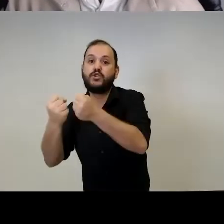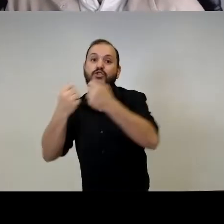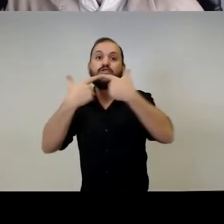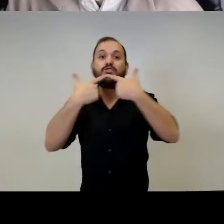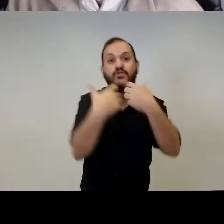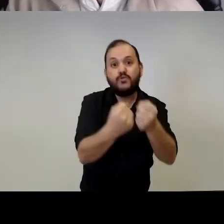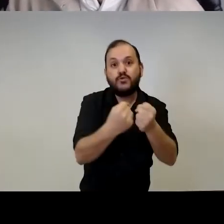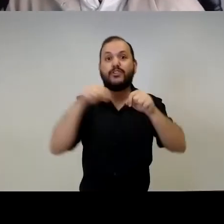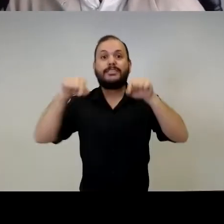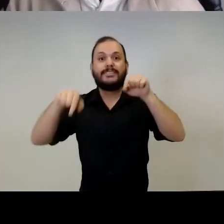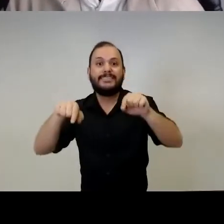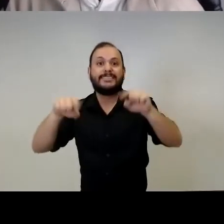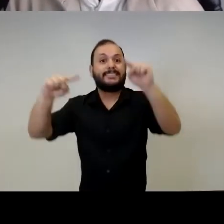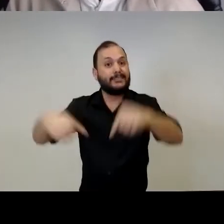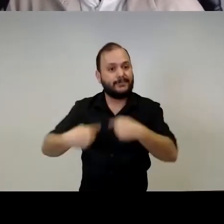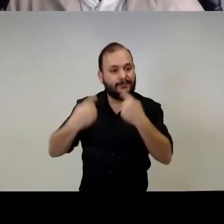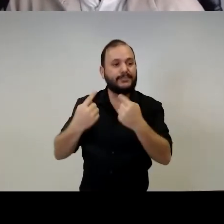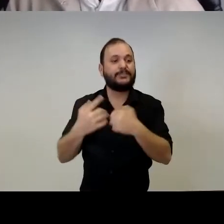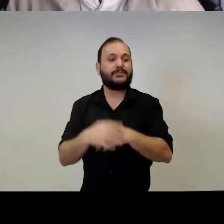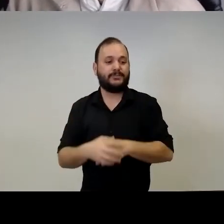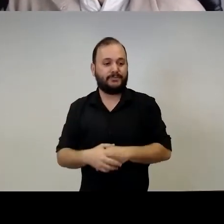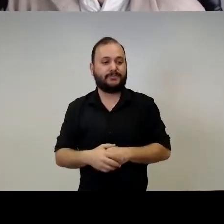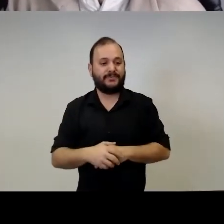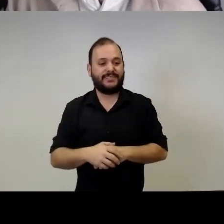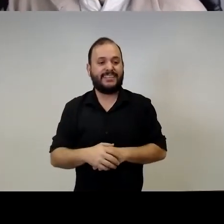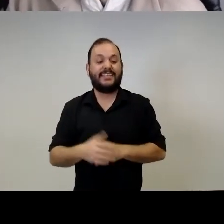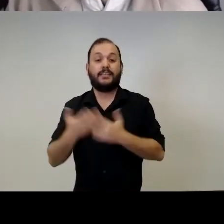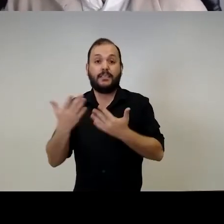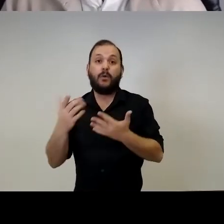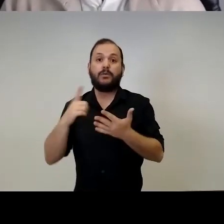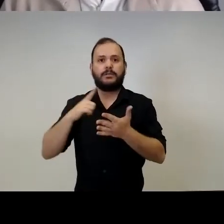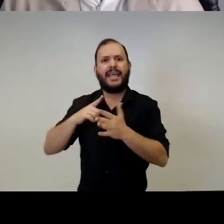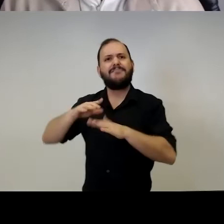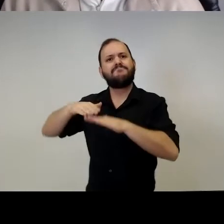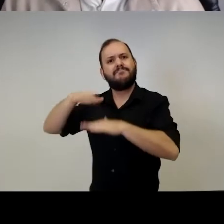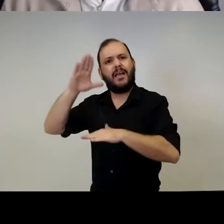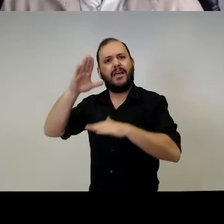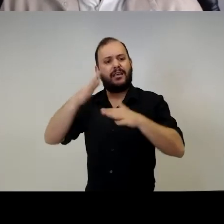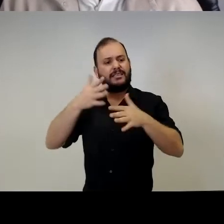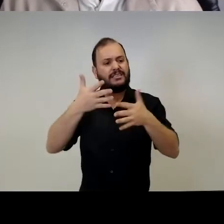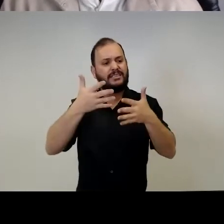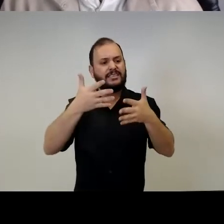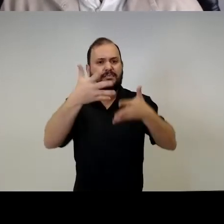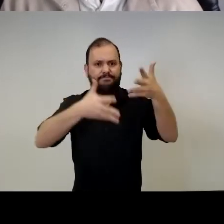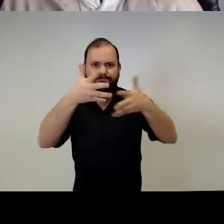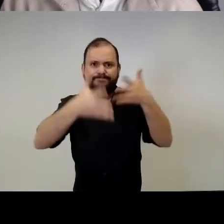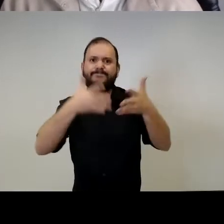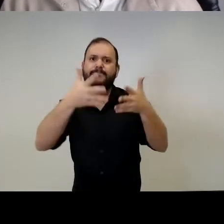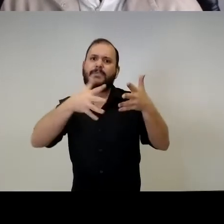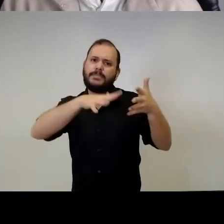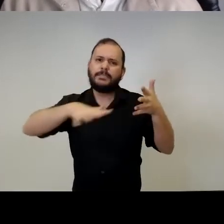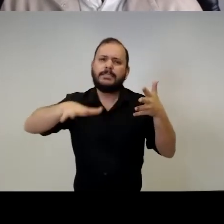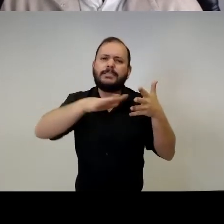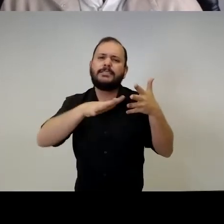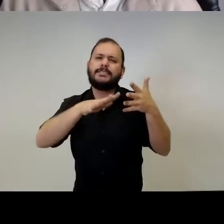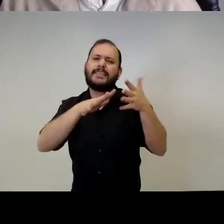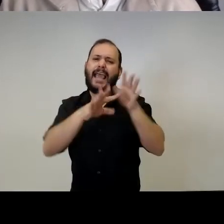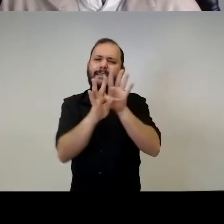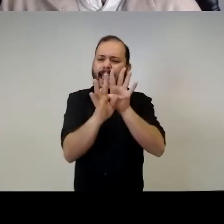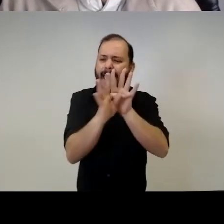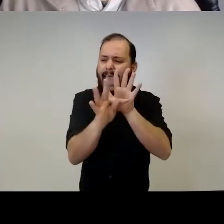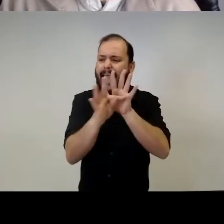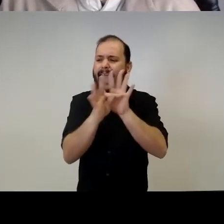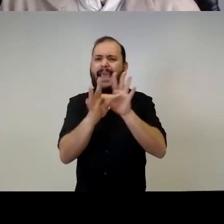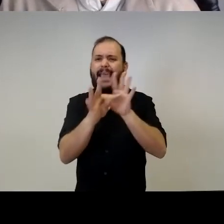be addressed here. A very, very interesting technical issue has to do with